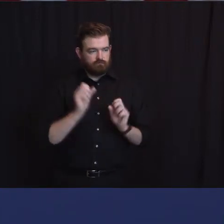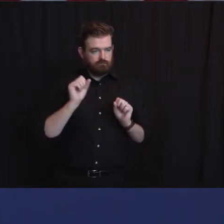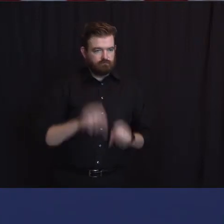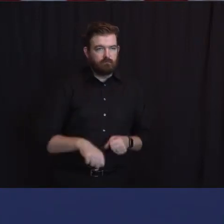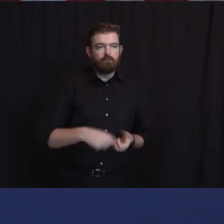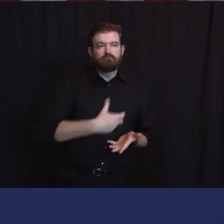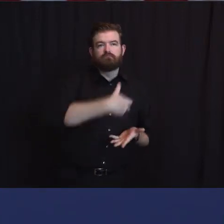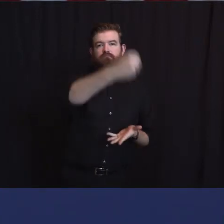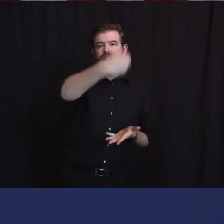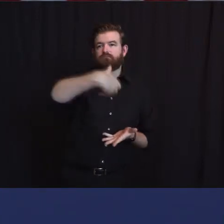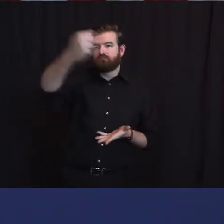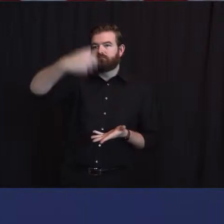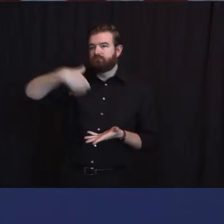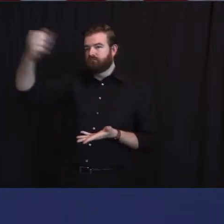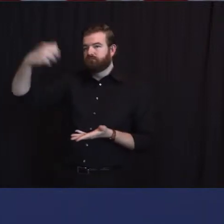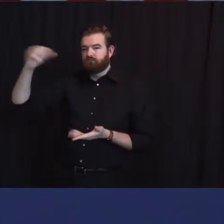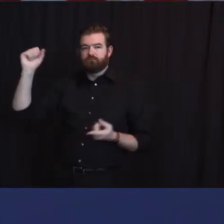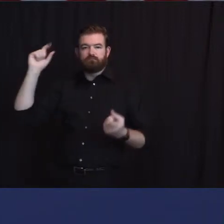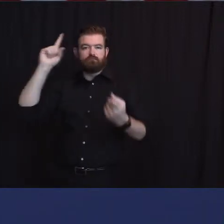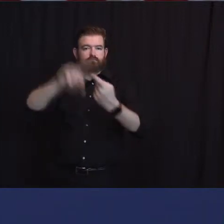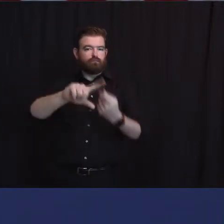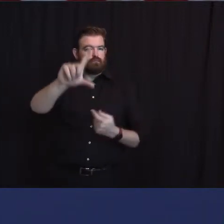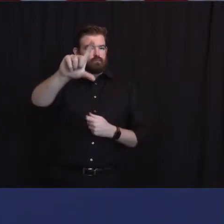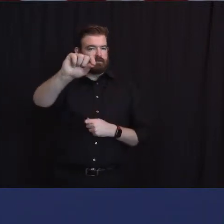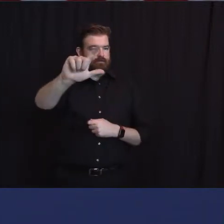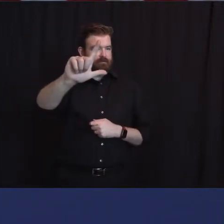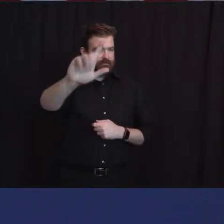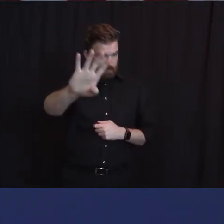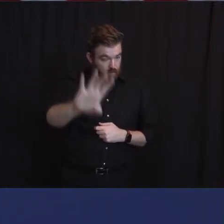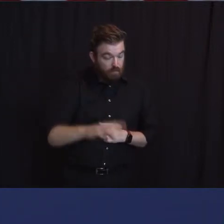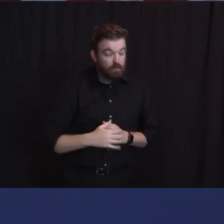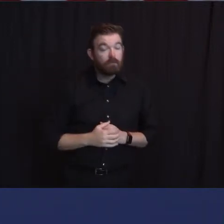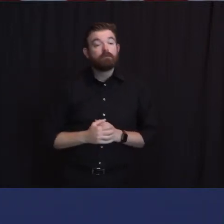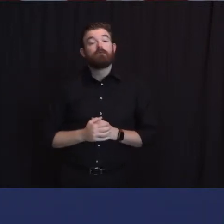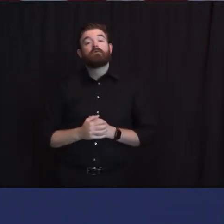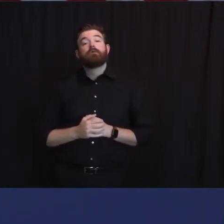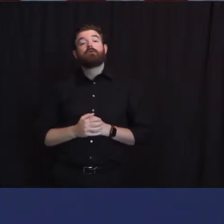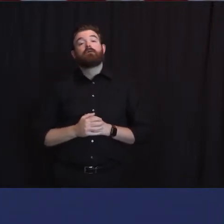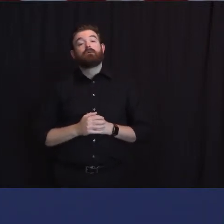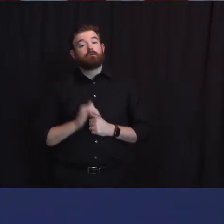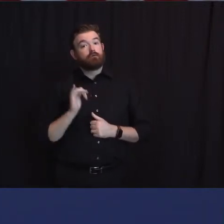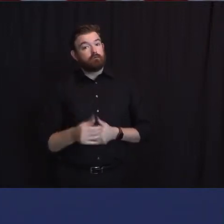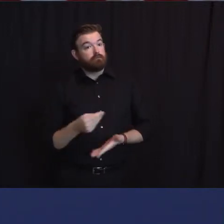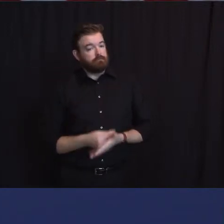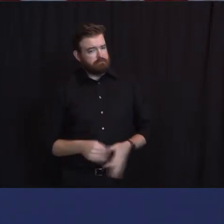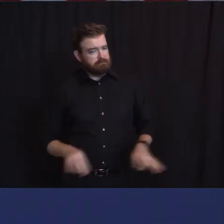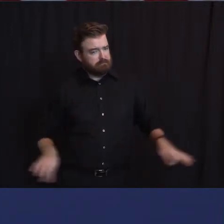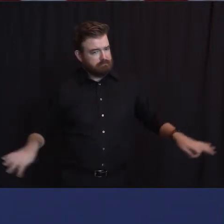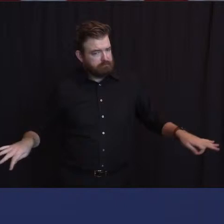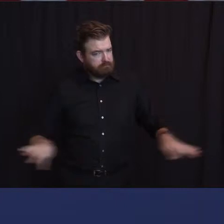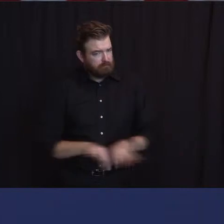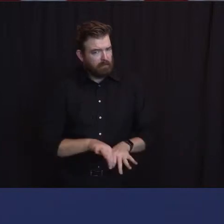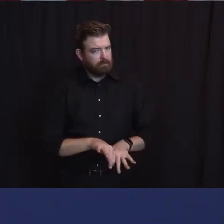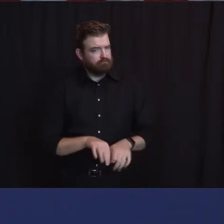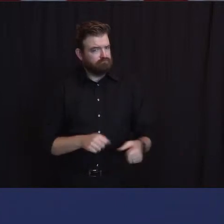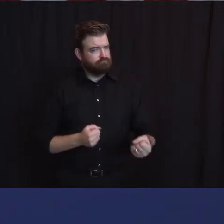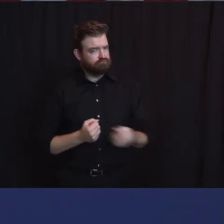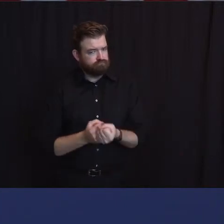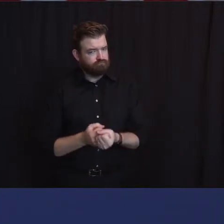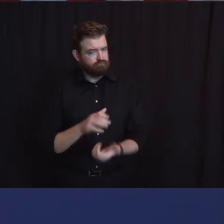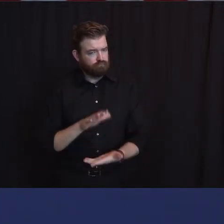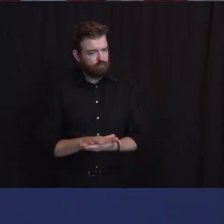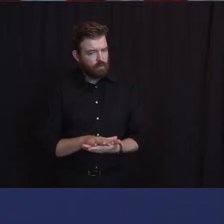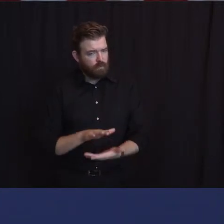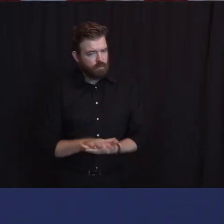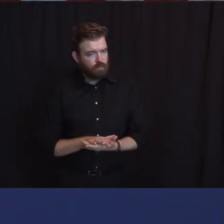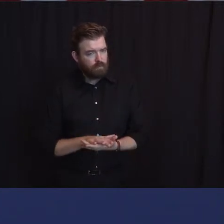significant investment in the capacity of our state and our school districts to respond to the impacts of COVID-19 over